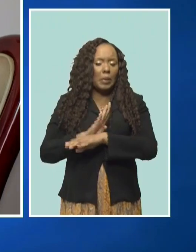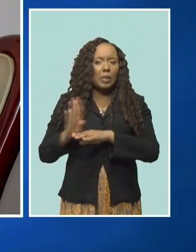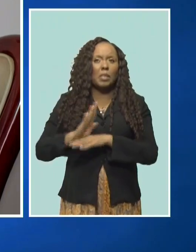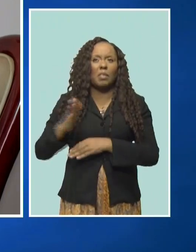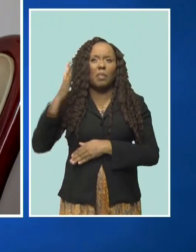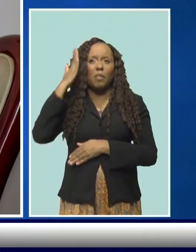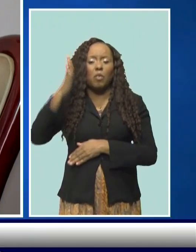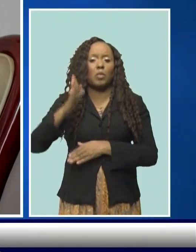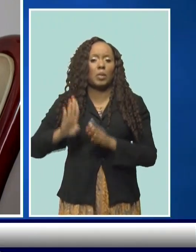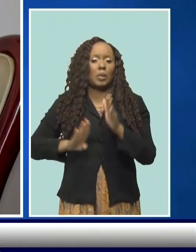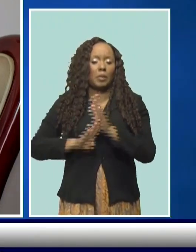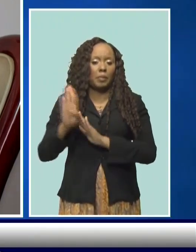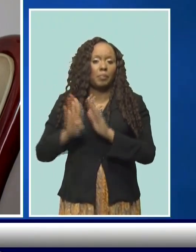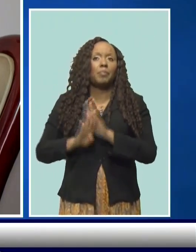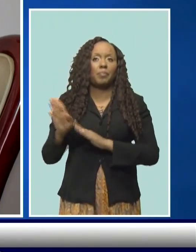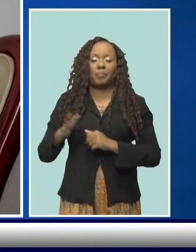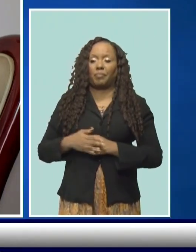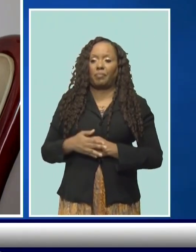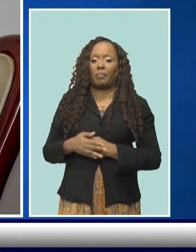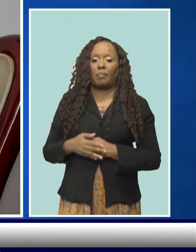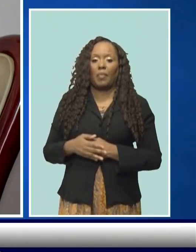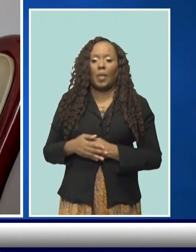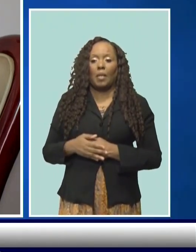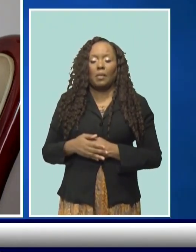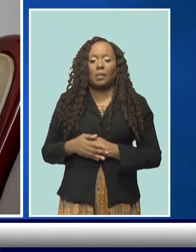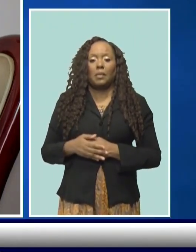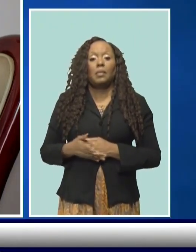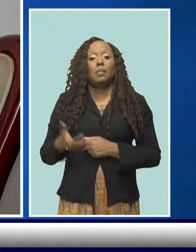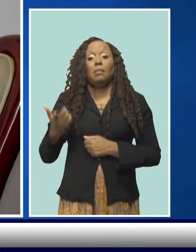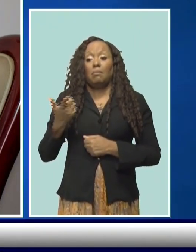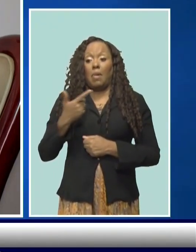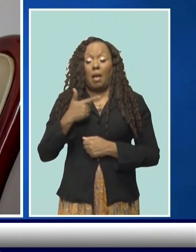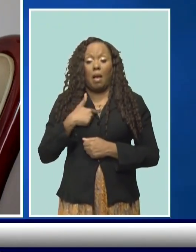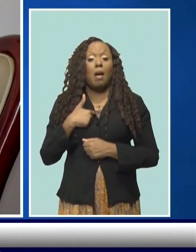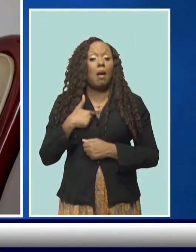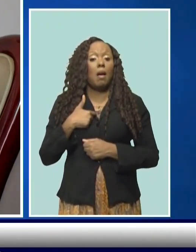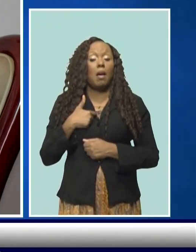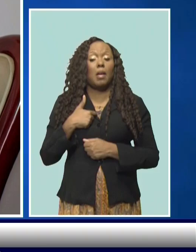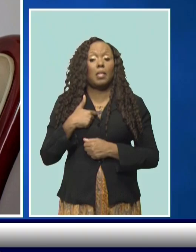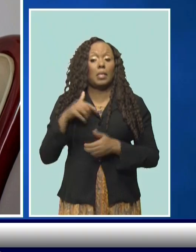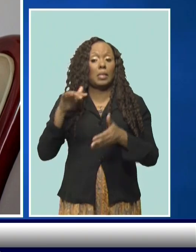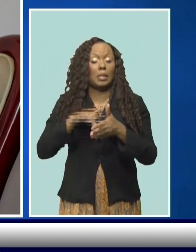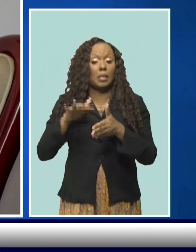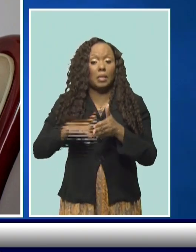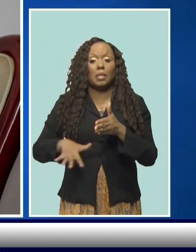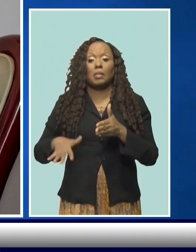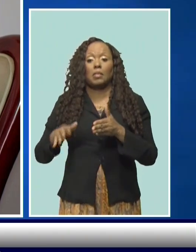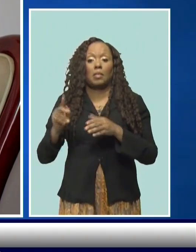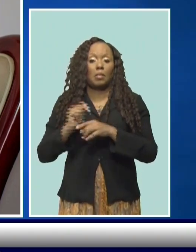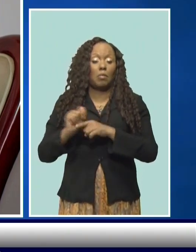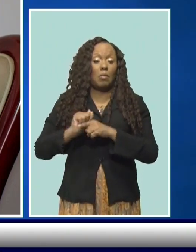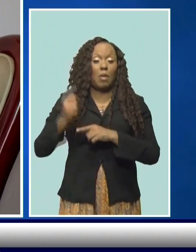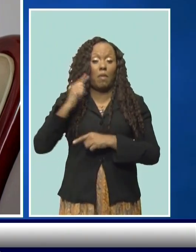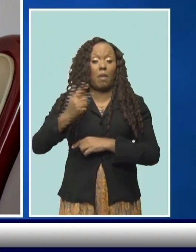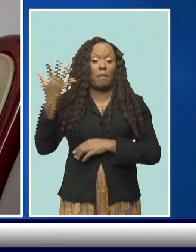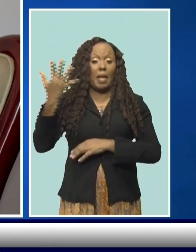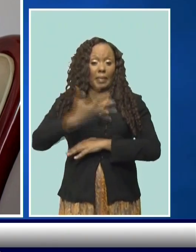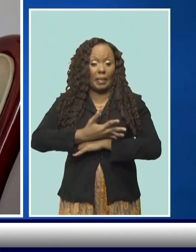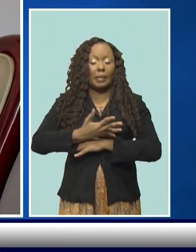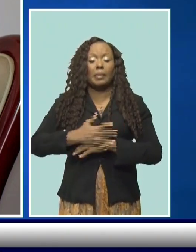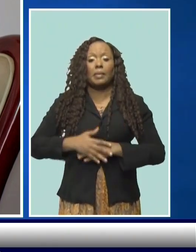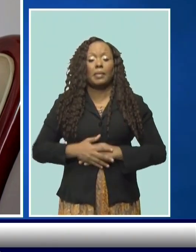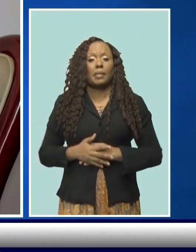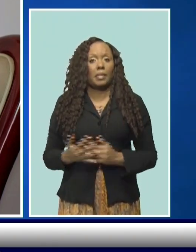trust fund course. I completed the 5 days allotted. Currently, I'm just awaiting